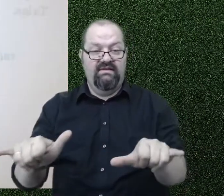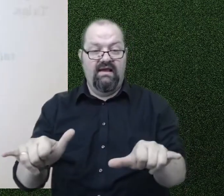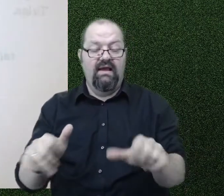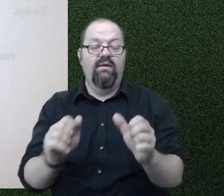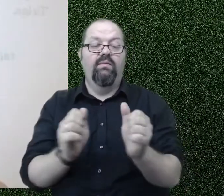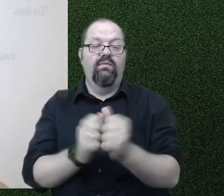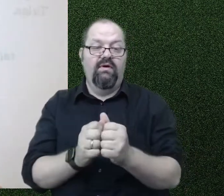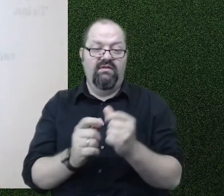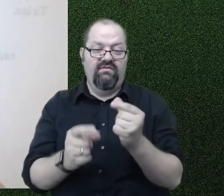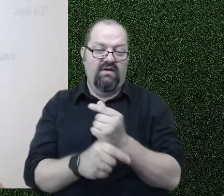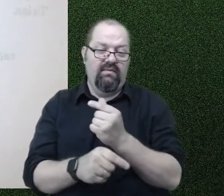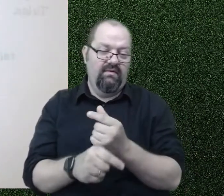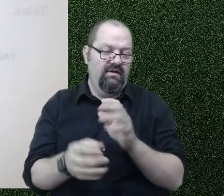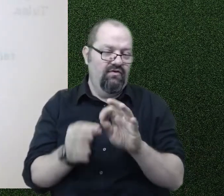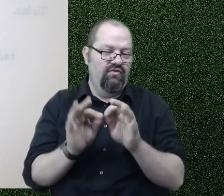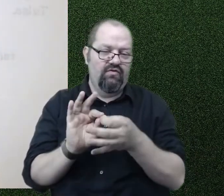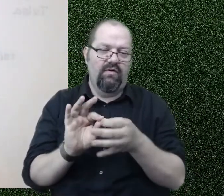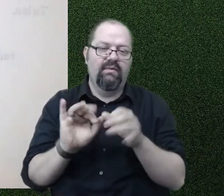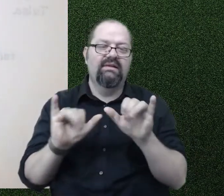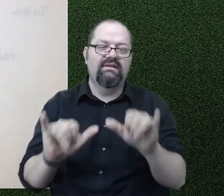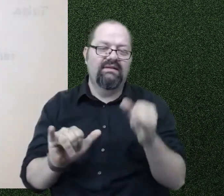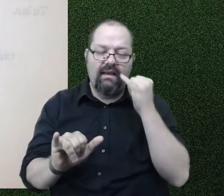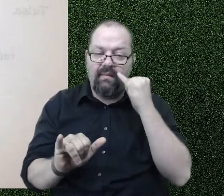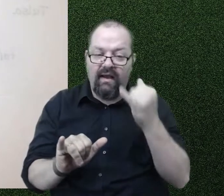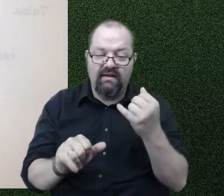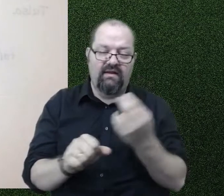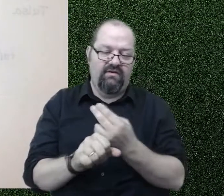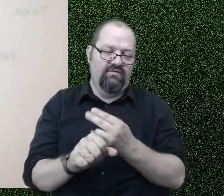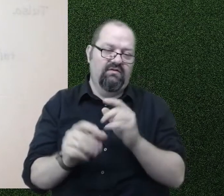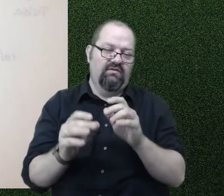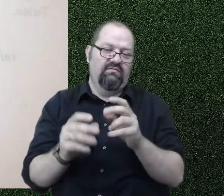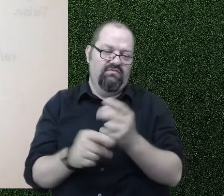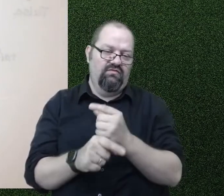or if I want to interpret the same idea geometrically,